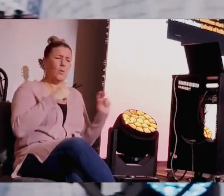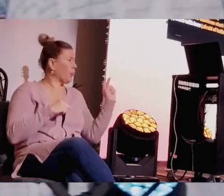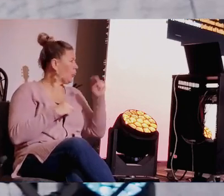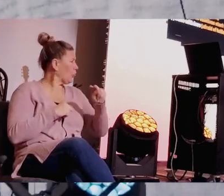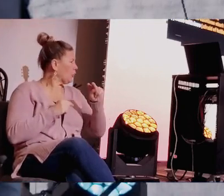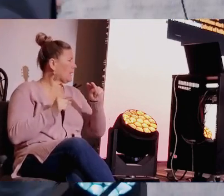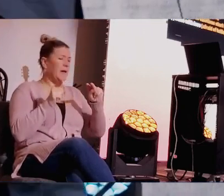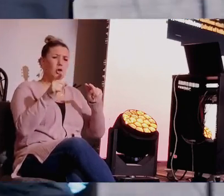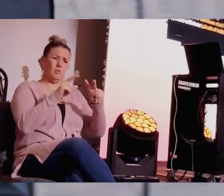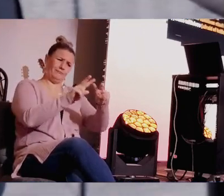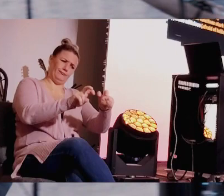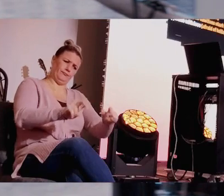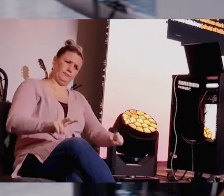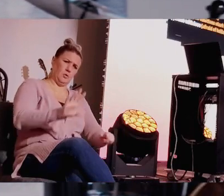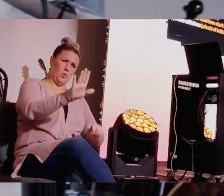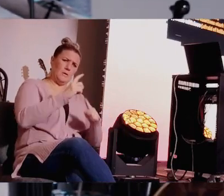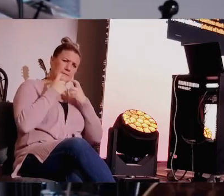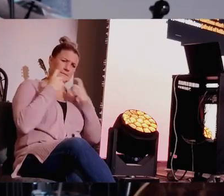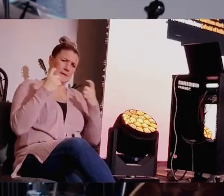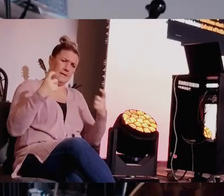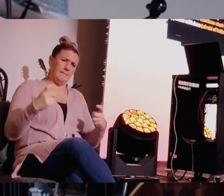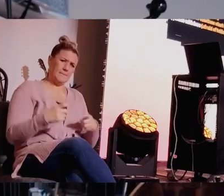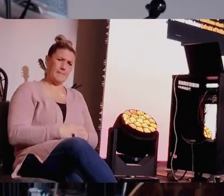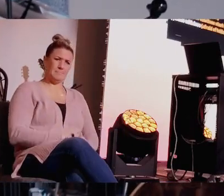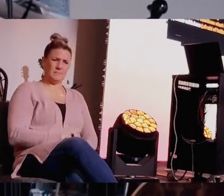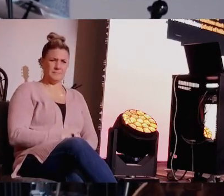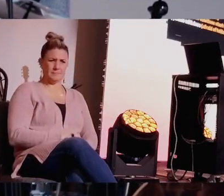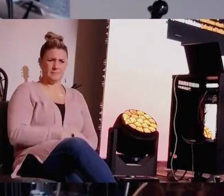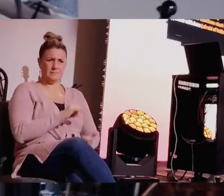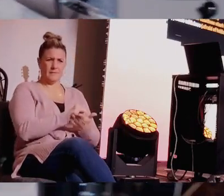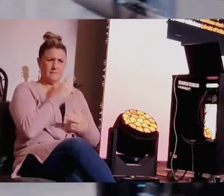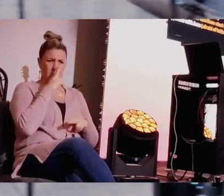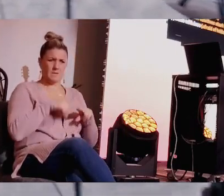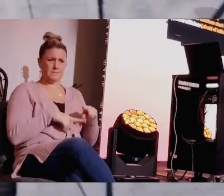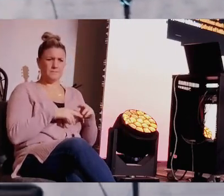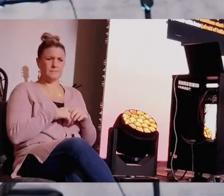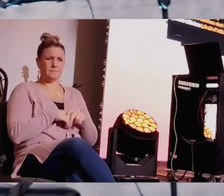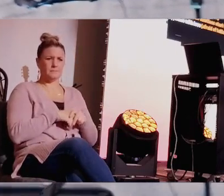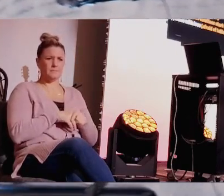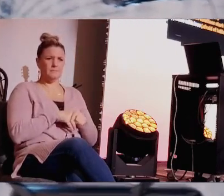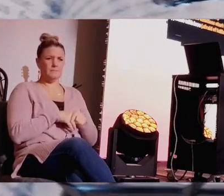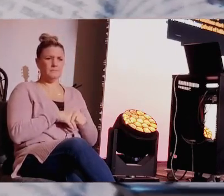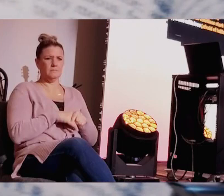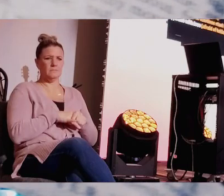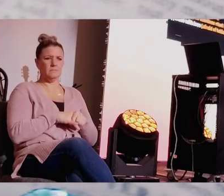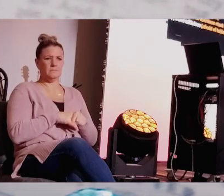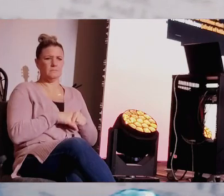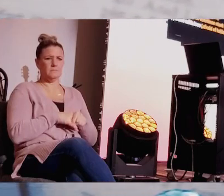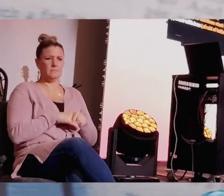looking for is your sin? You ever experienced that? Is that fun? You sign up for that?